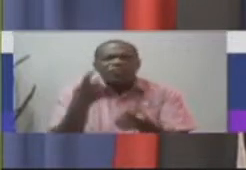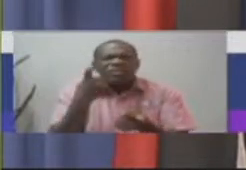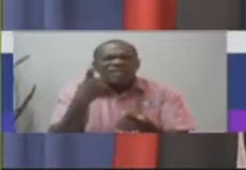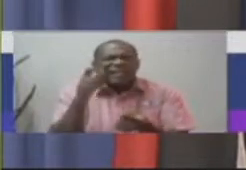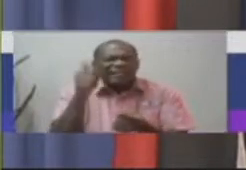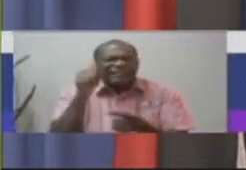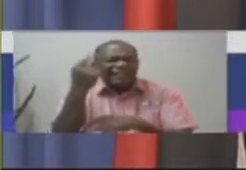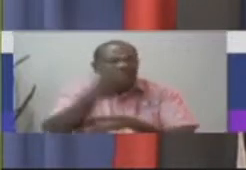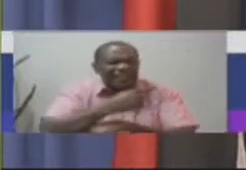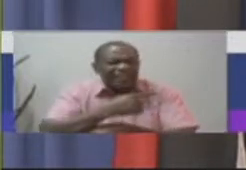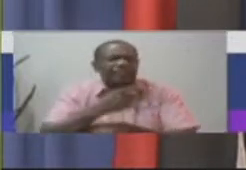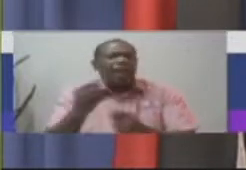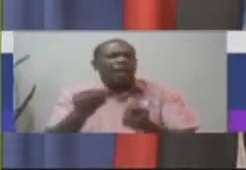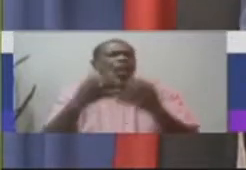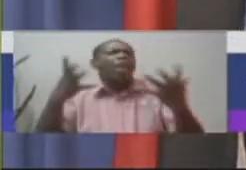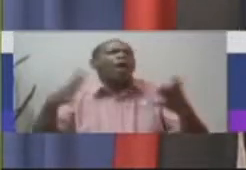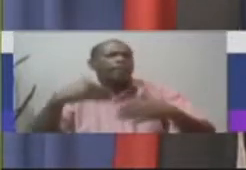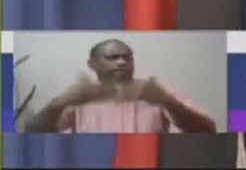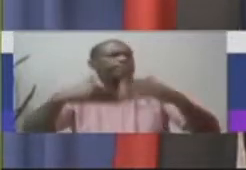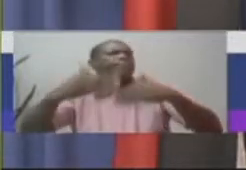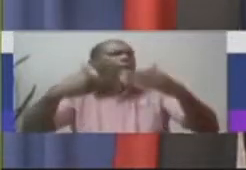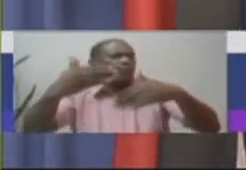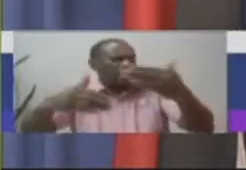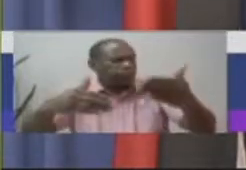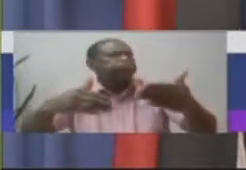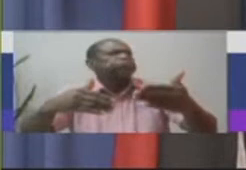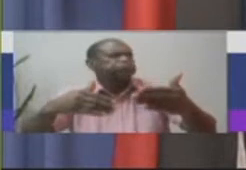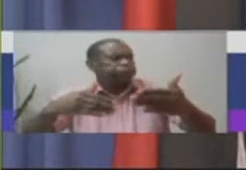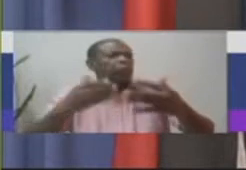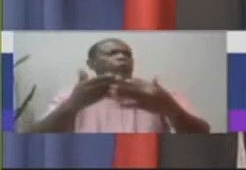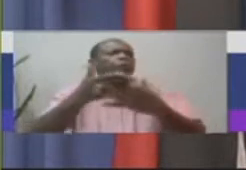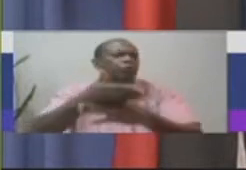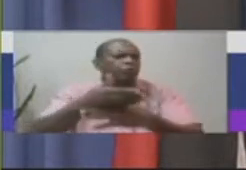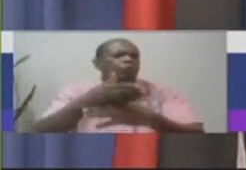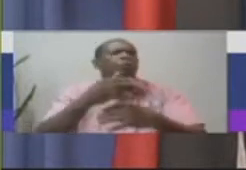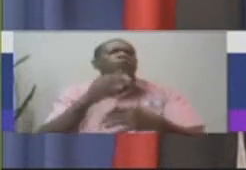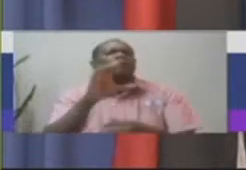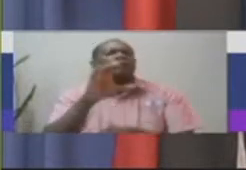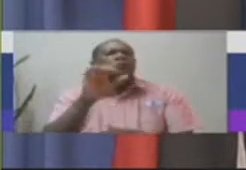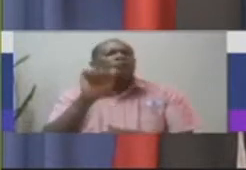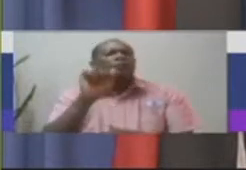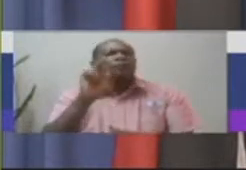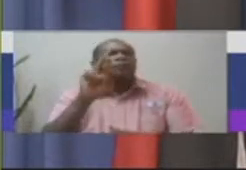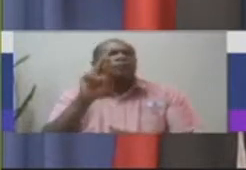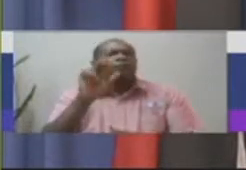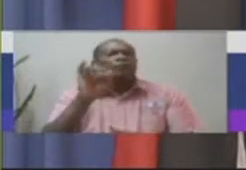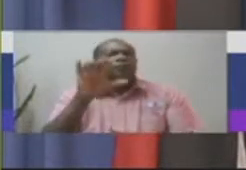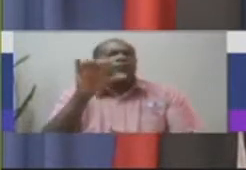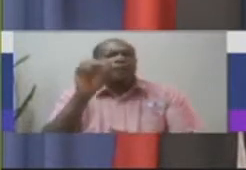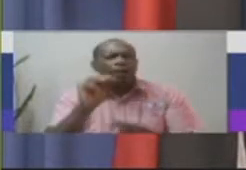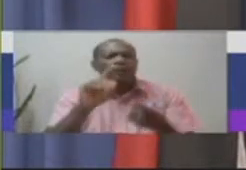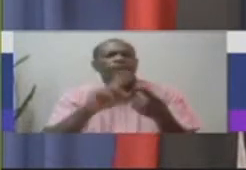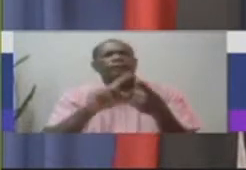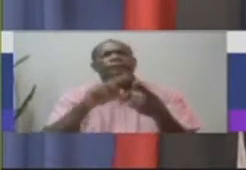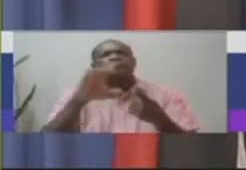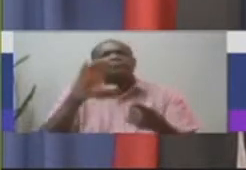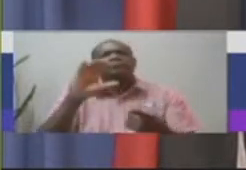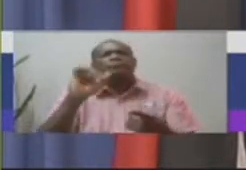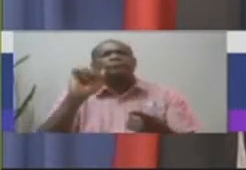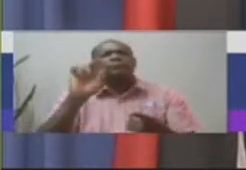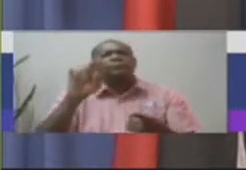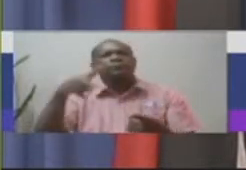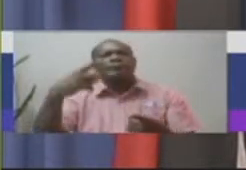where CARICOM through CAFA and the United States authorities. We've made significant progress there.